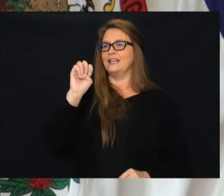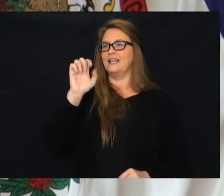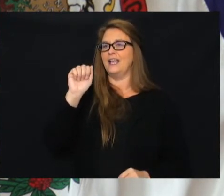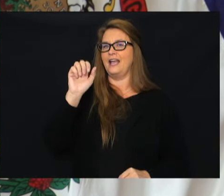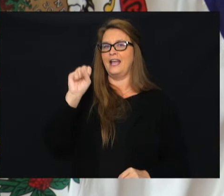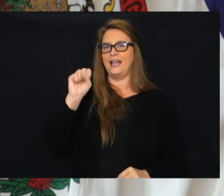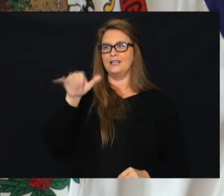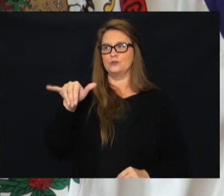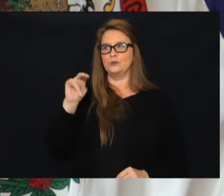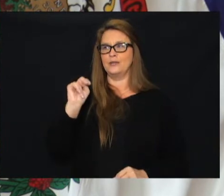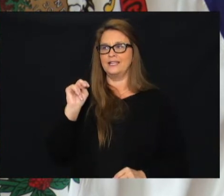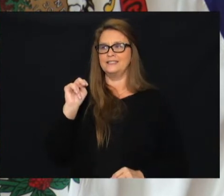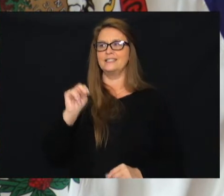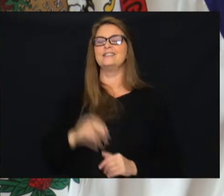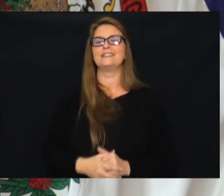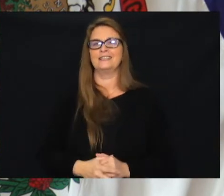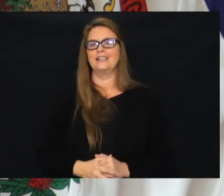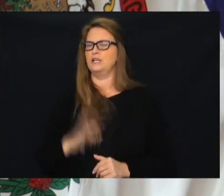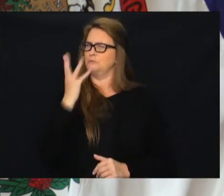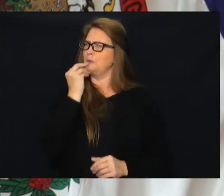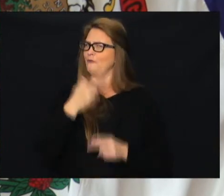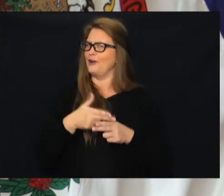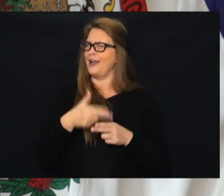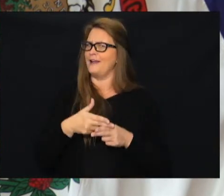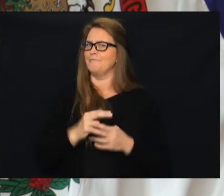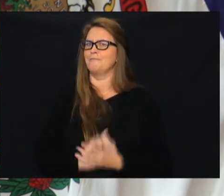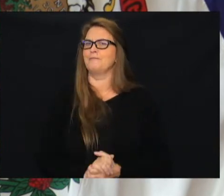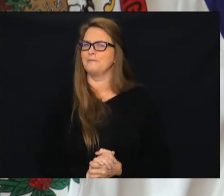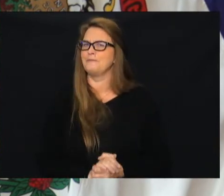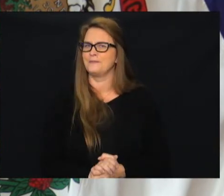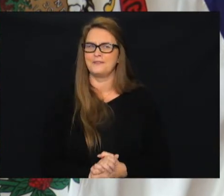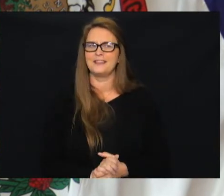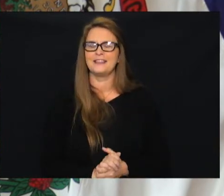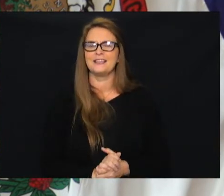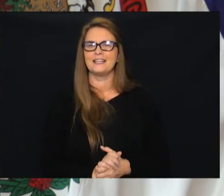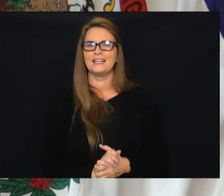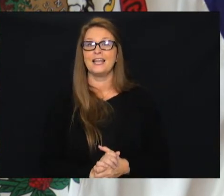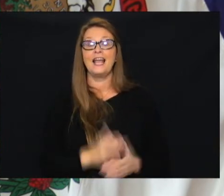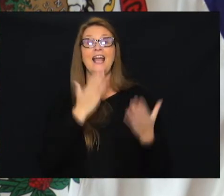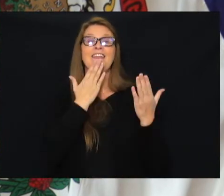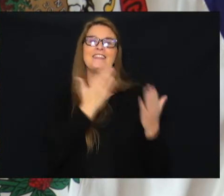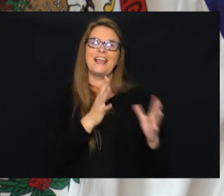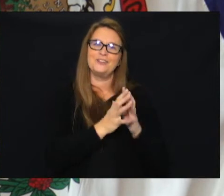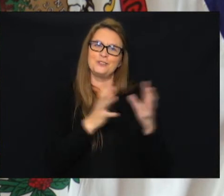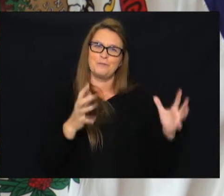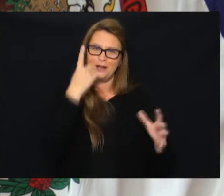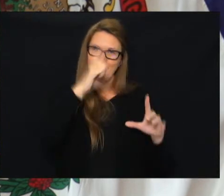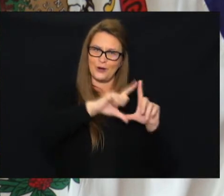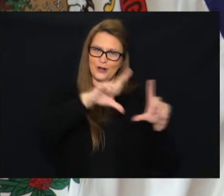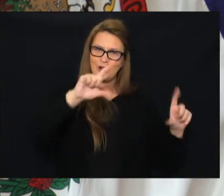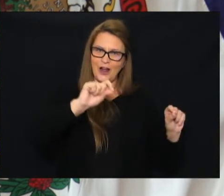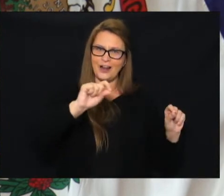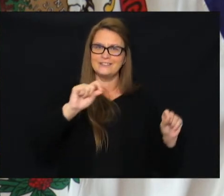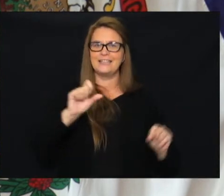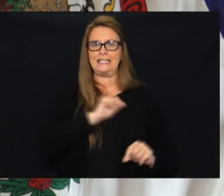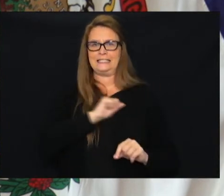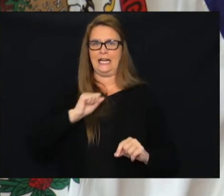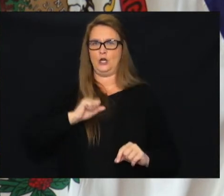and it's a beautiful, beautiful name. But nevertheless, thanks, Easton. Thanks, Senator Grady,